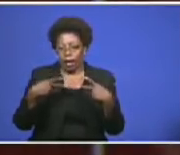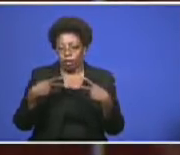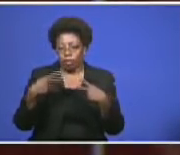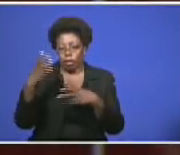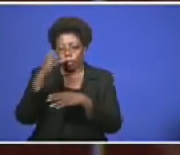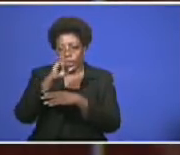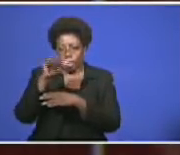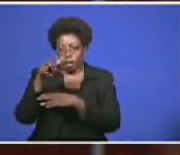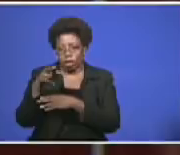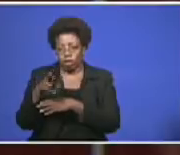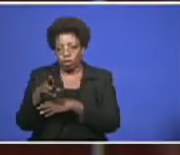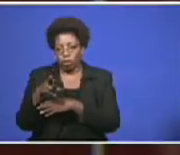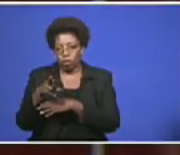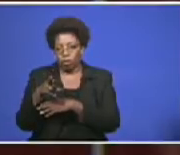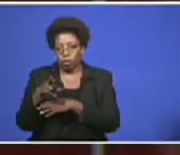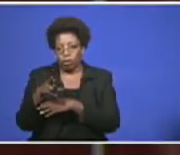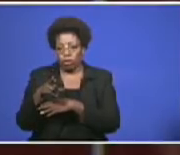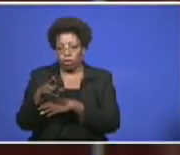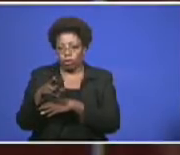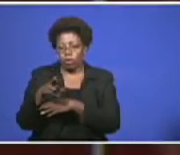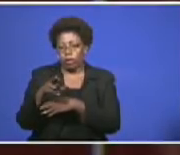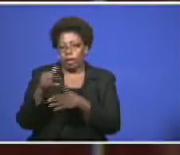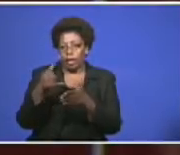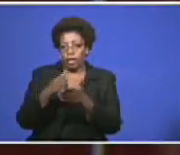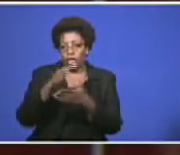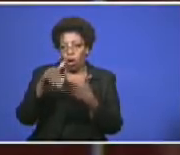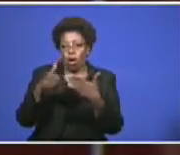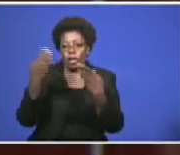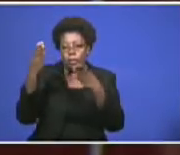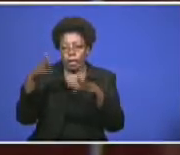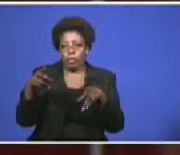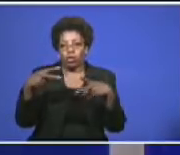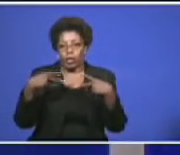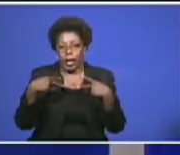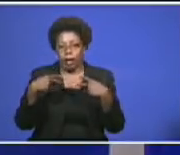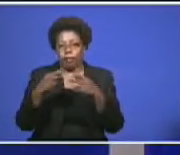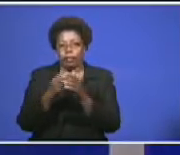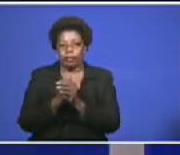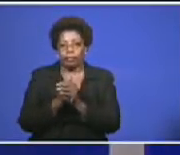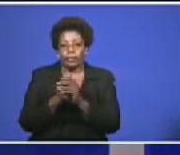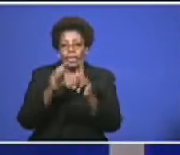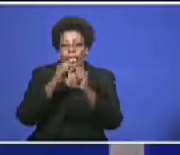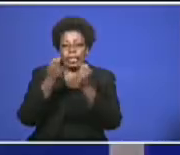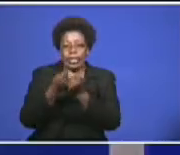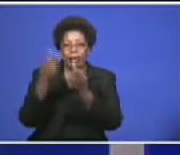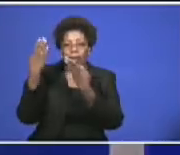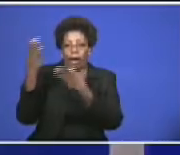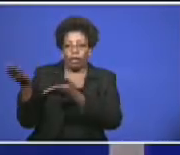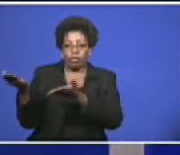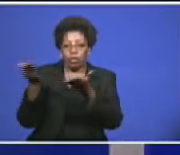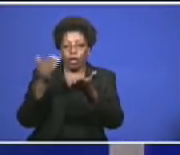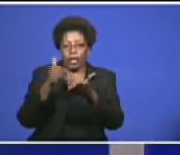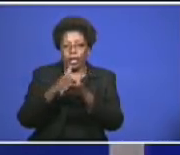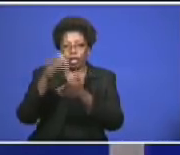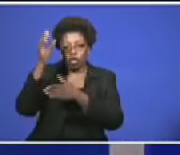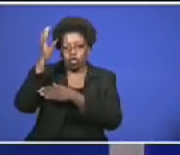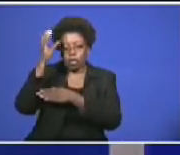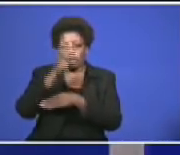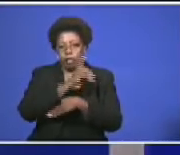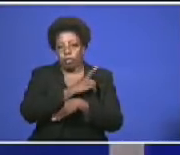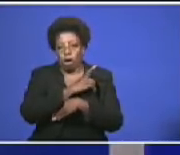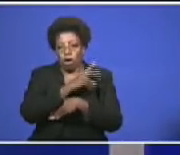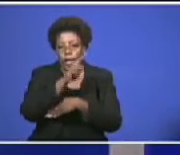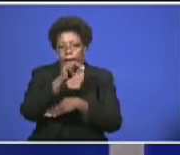Jr. and DeAndre Ayton, but it's all elite Bahamians we have. Team Bahamas has brought in Chris DeMarco of the